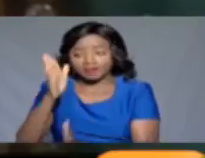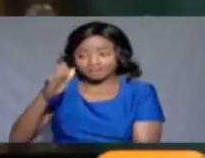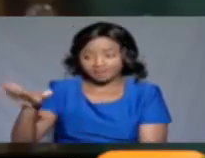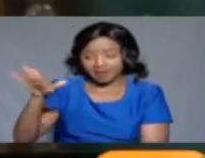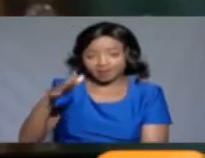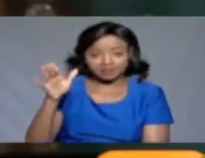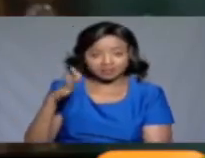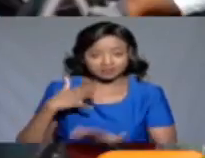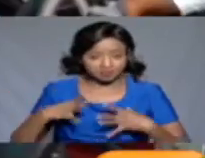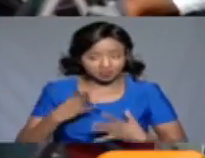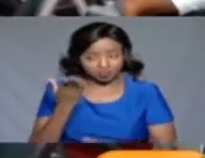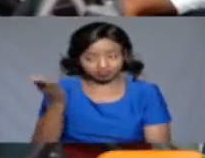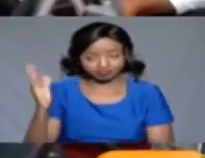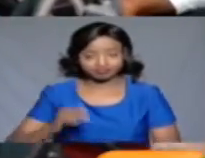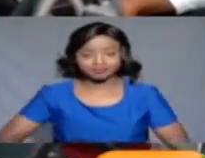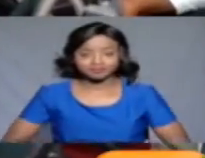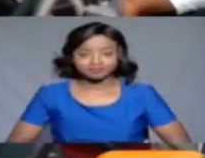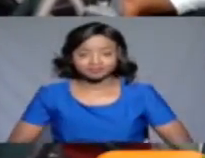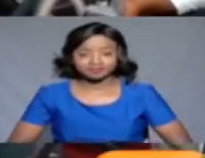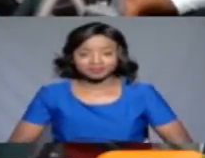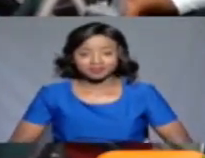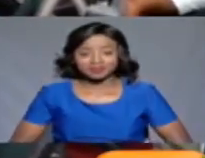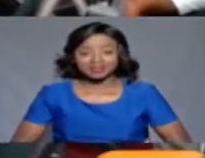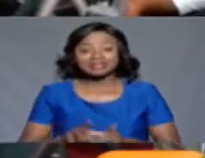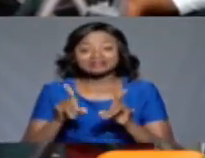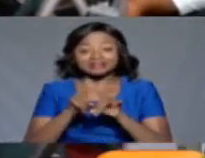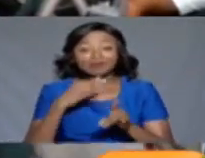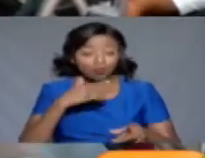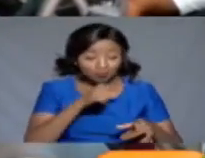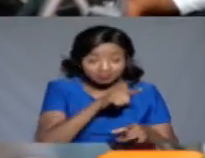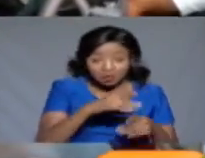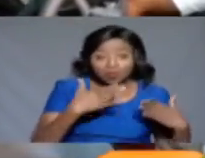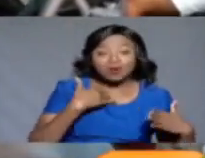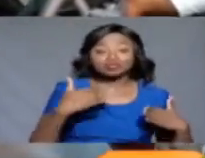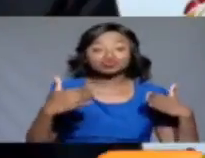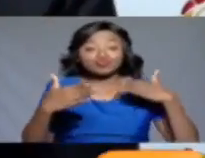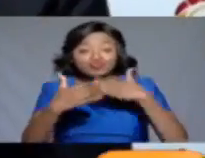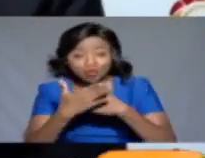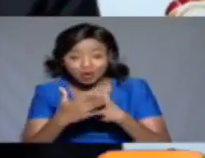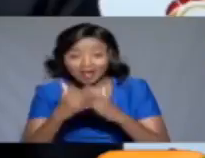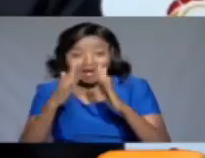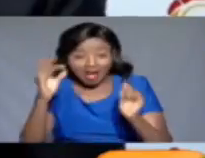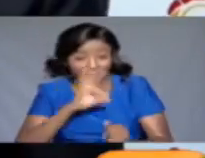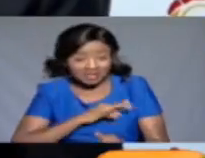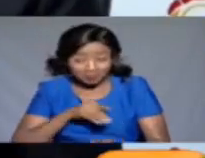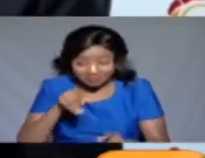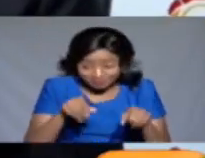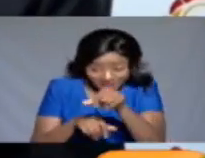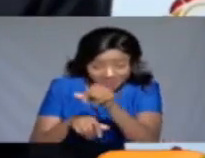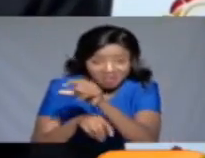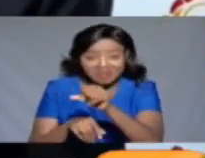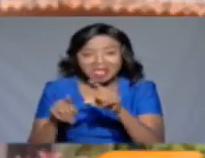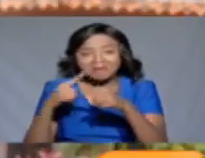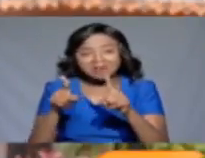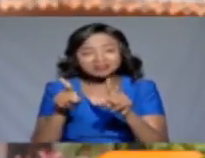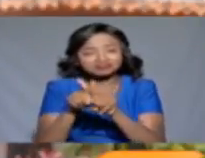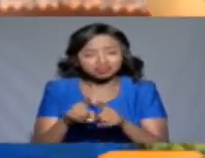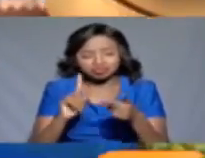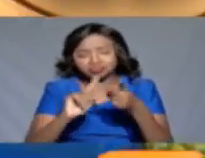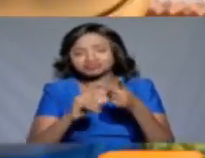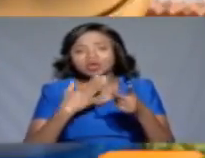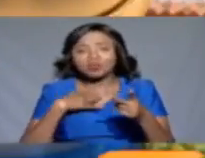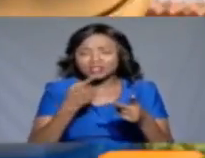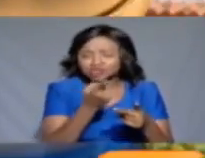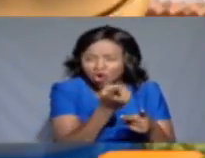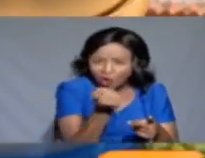Parliamentary Service Commission. Other than stopping the house allowance payment, SRC also wants each of the 349 members of the National